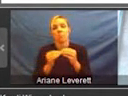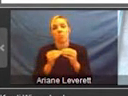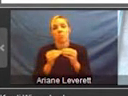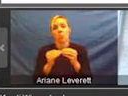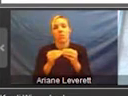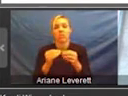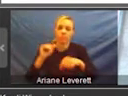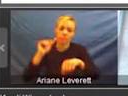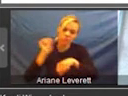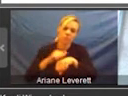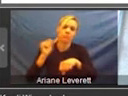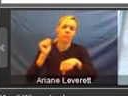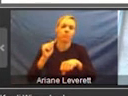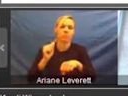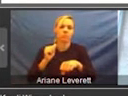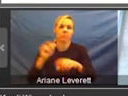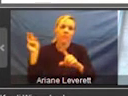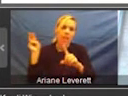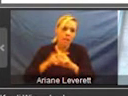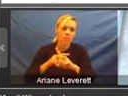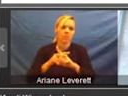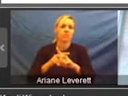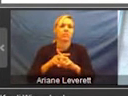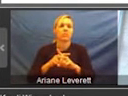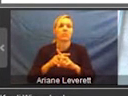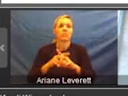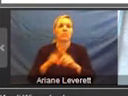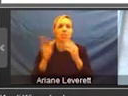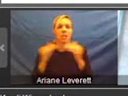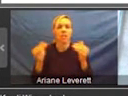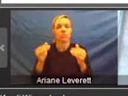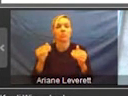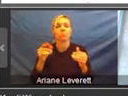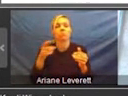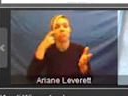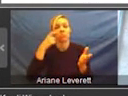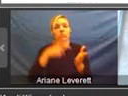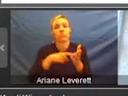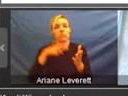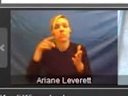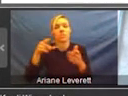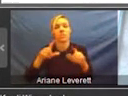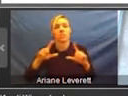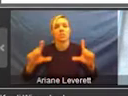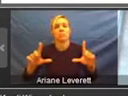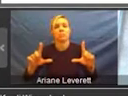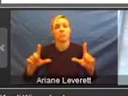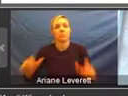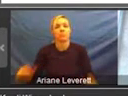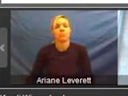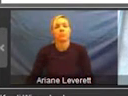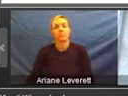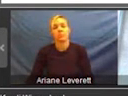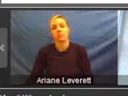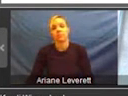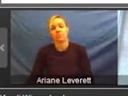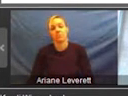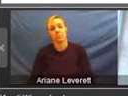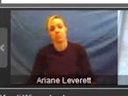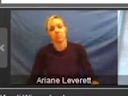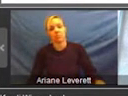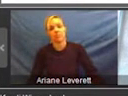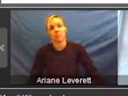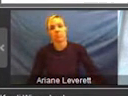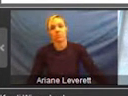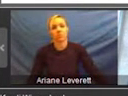concrete, like practical level. This is what you see here in this scheme, and I will guide you